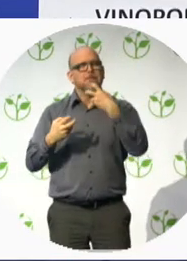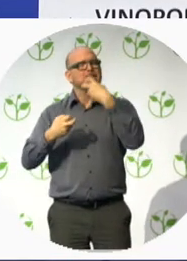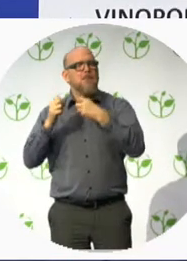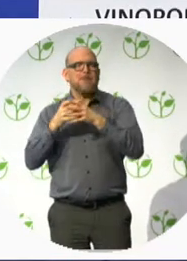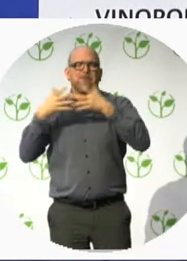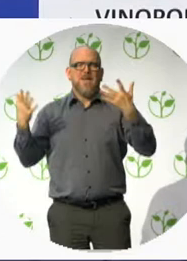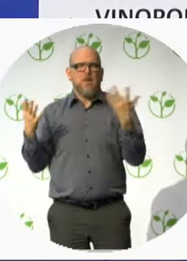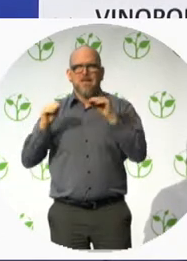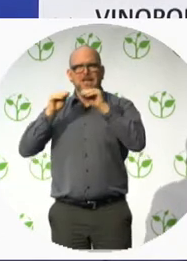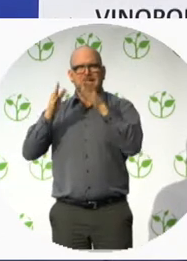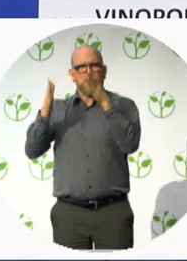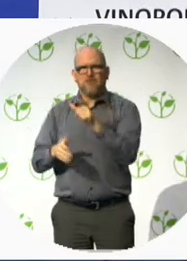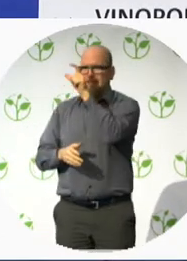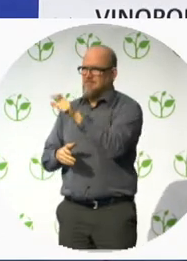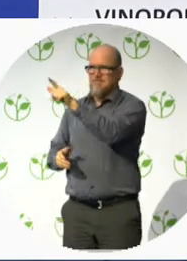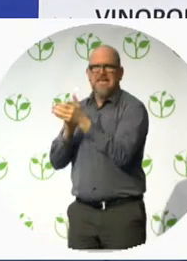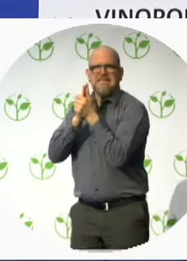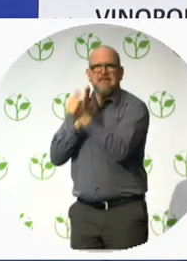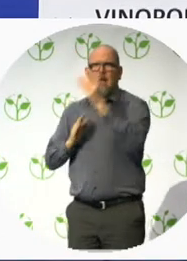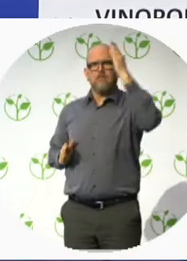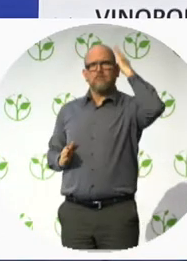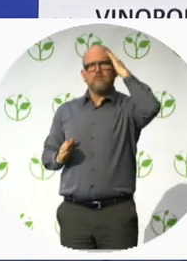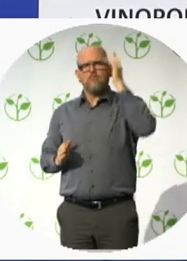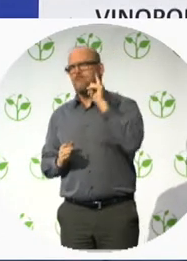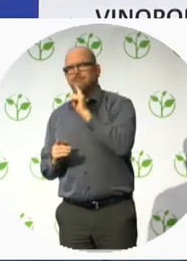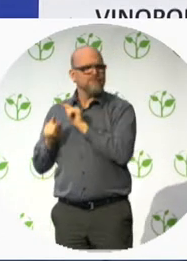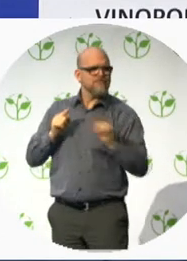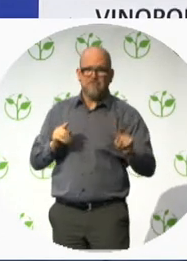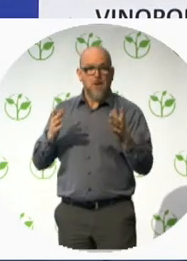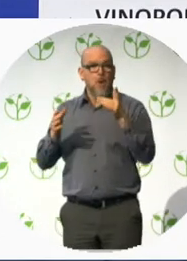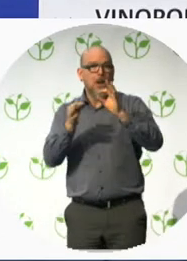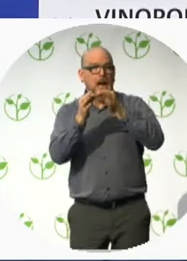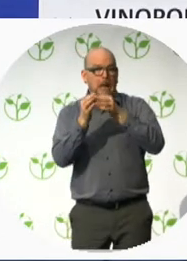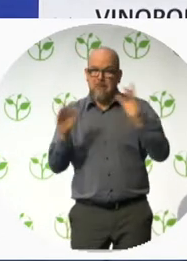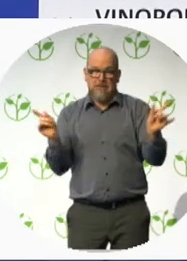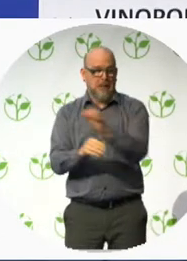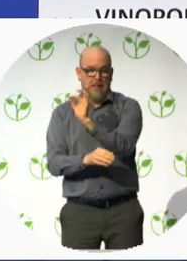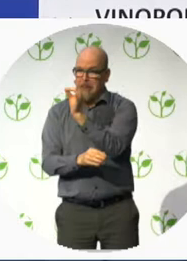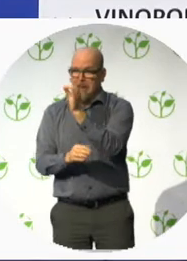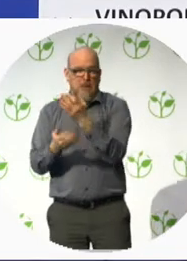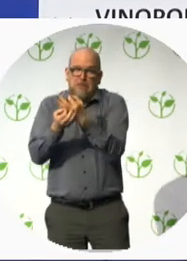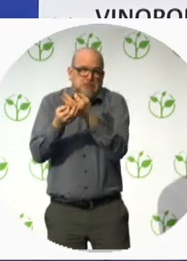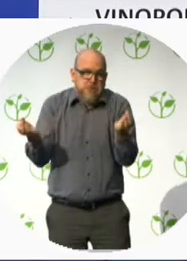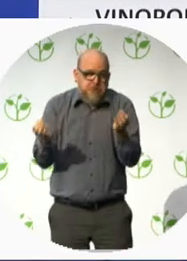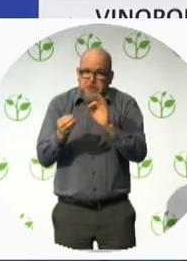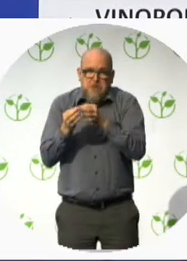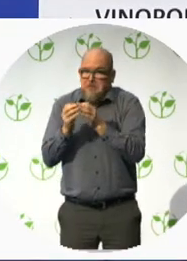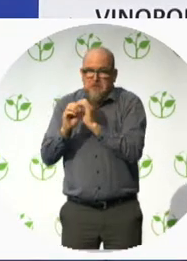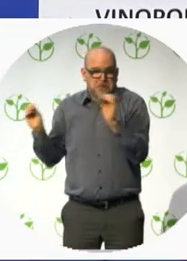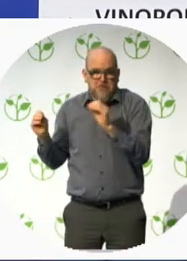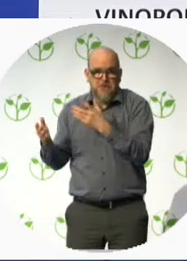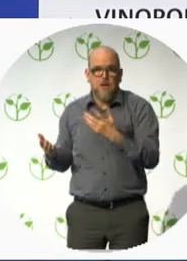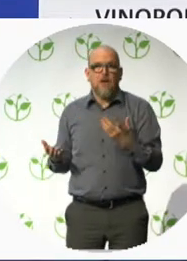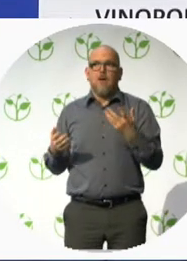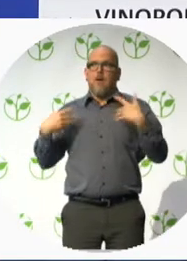and there's no interpreter training programs. There are almost no interpreters who are working within the classrooms. And almost